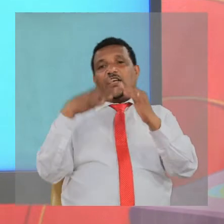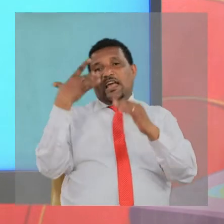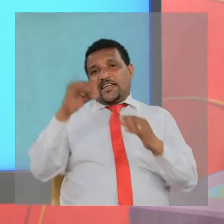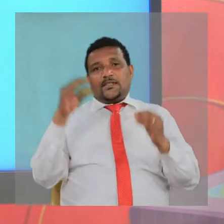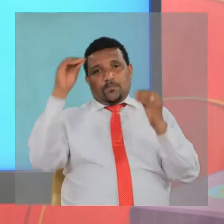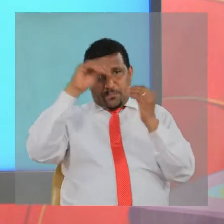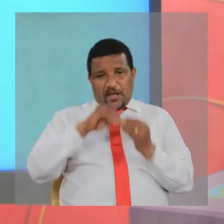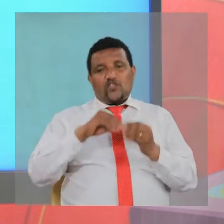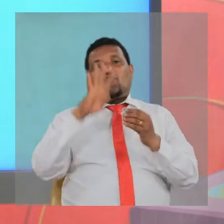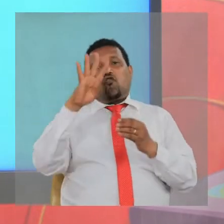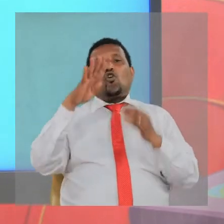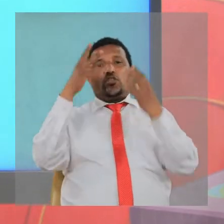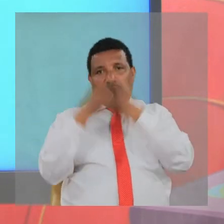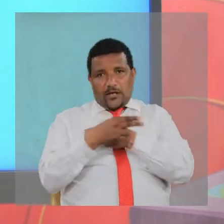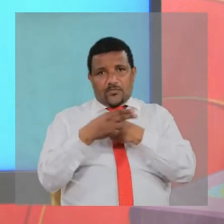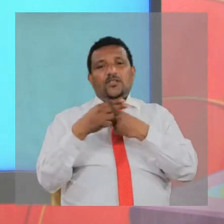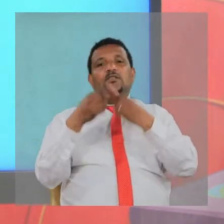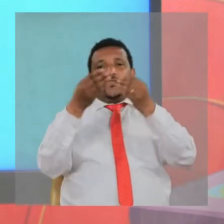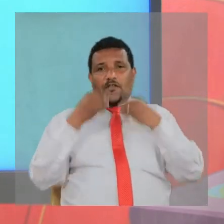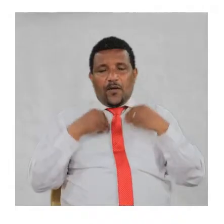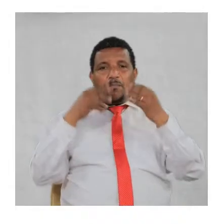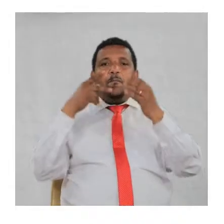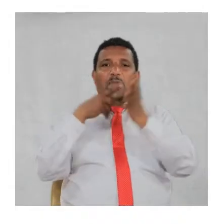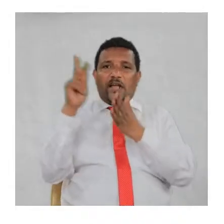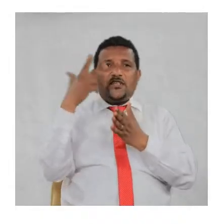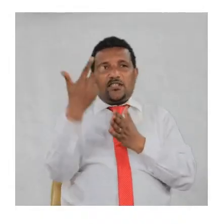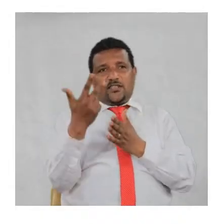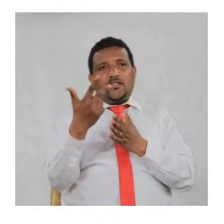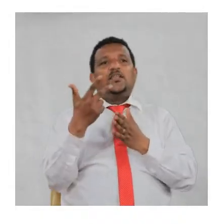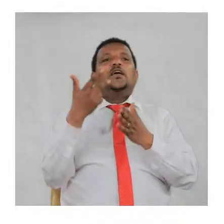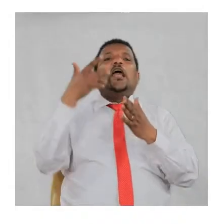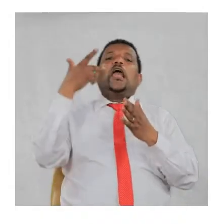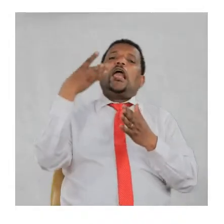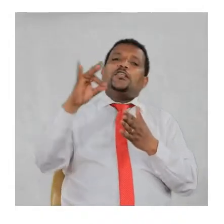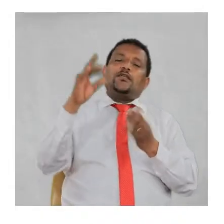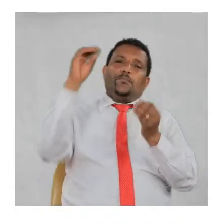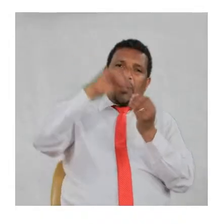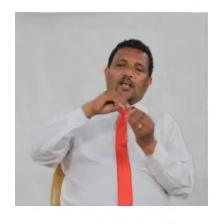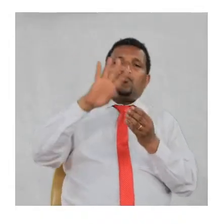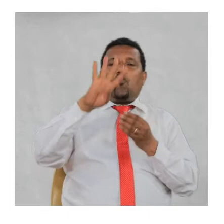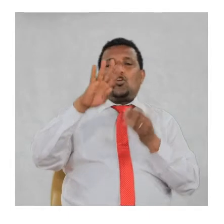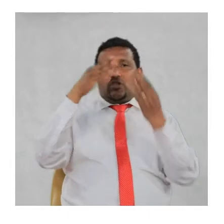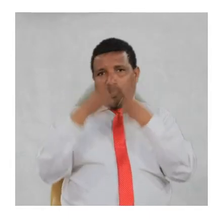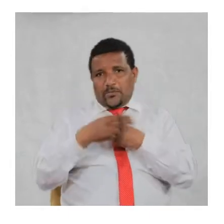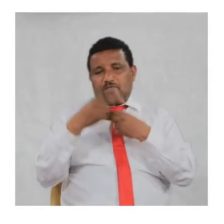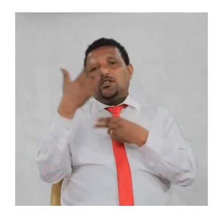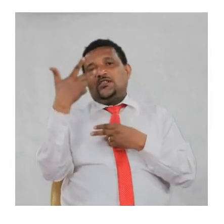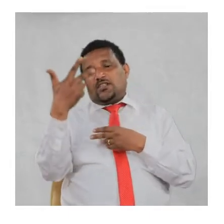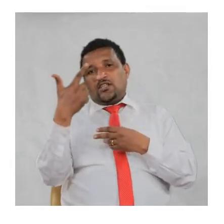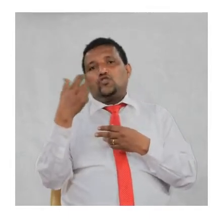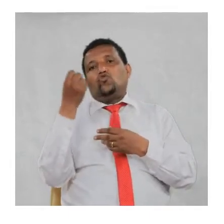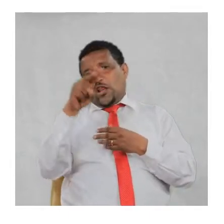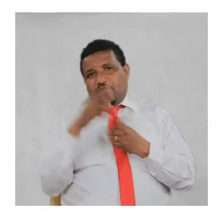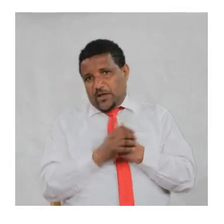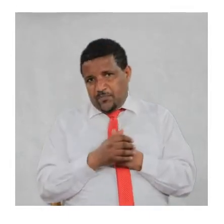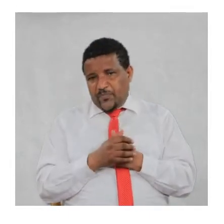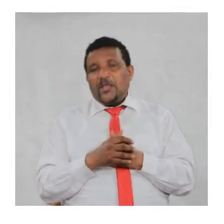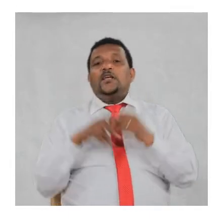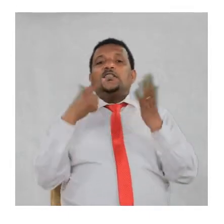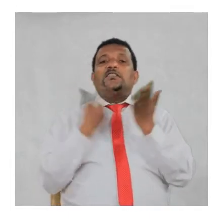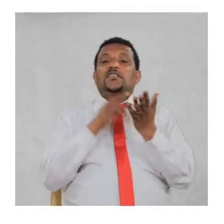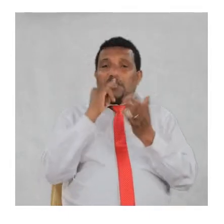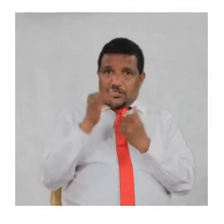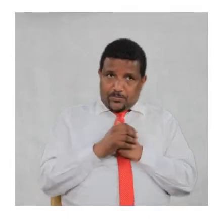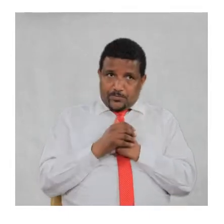plus 4 times the given price is 3, and then this is 18 plus 4 times 3 is 12.